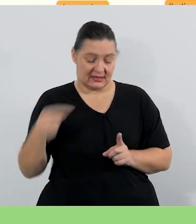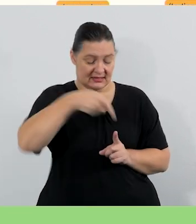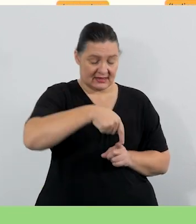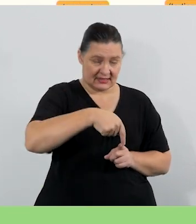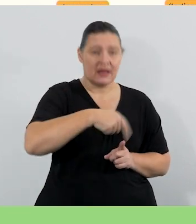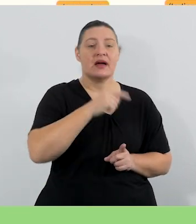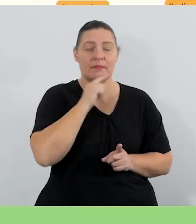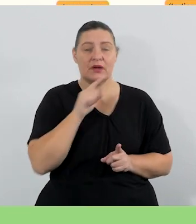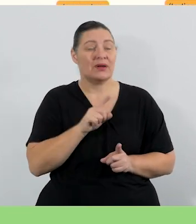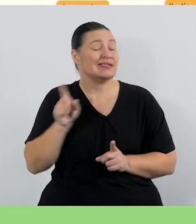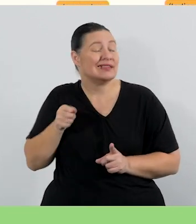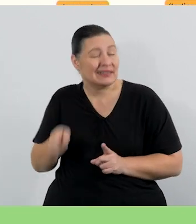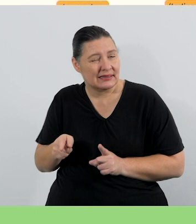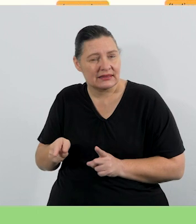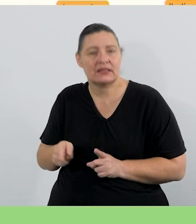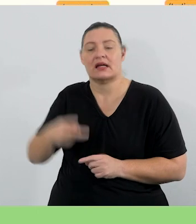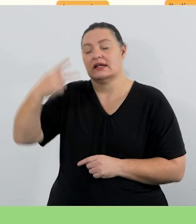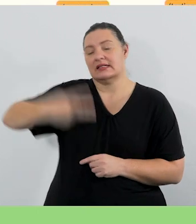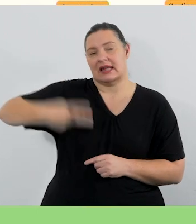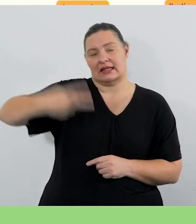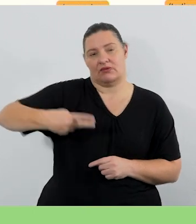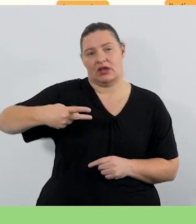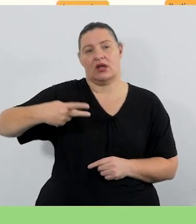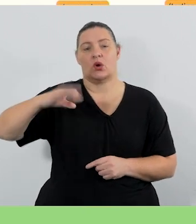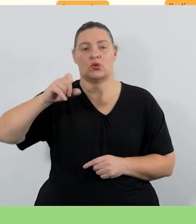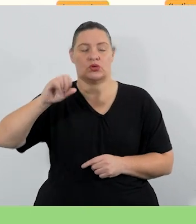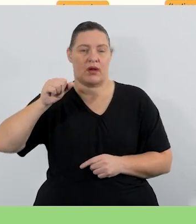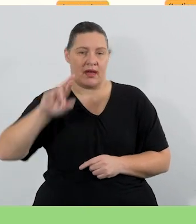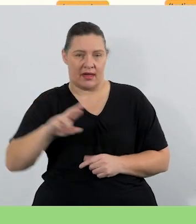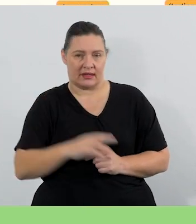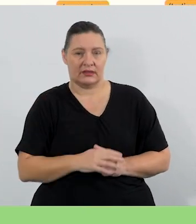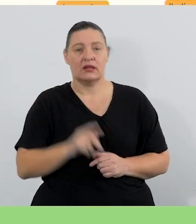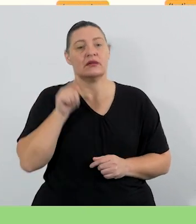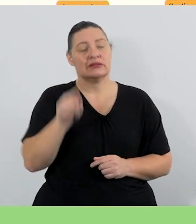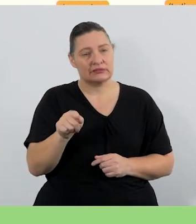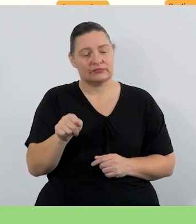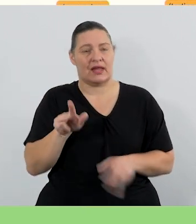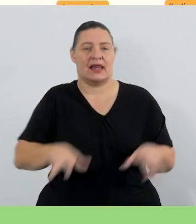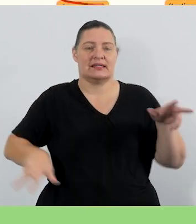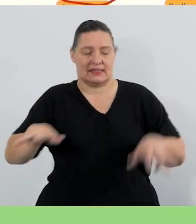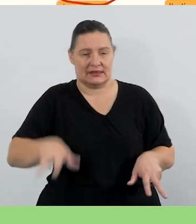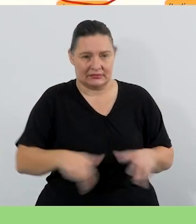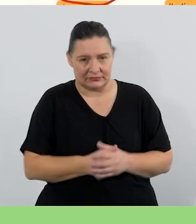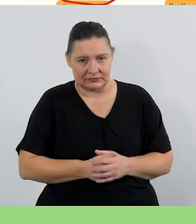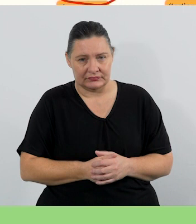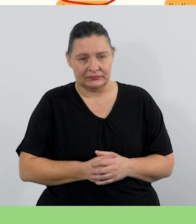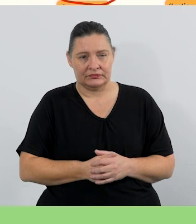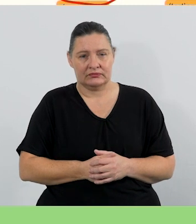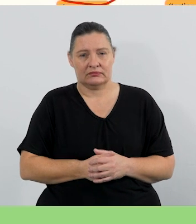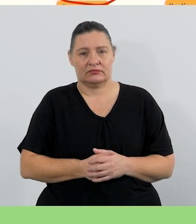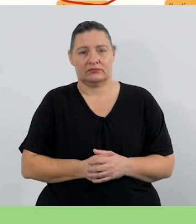primary consumer is now referred to as what? As secondary consumers. In this instance, it's the